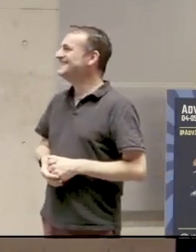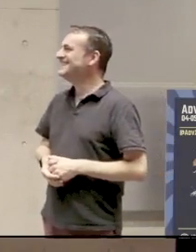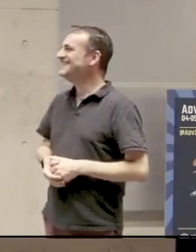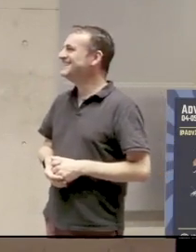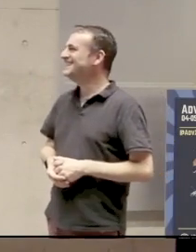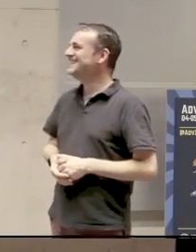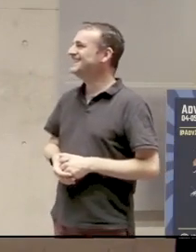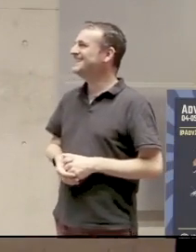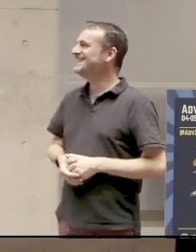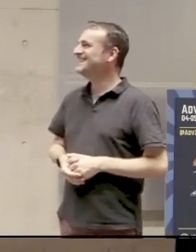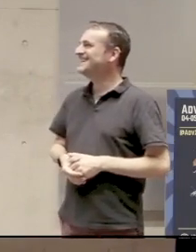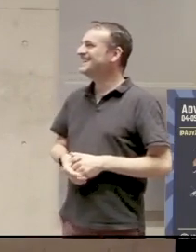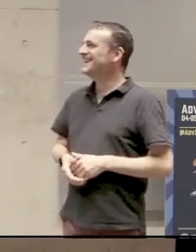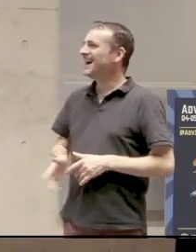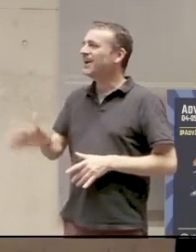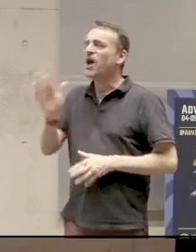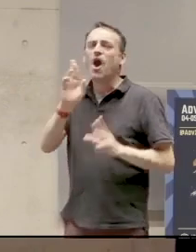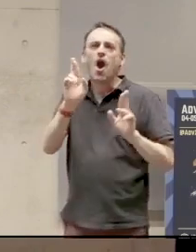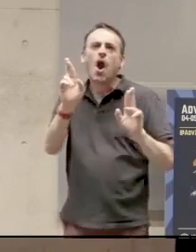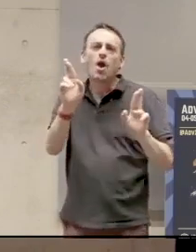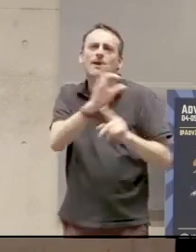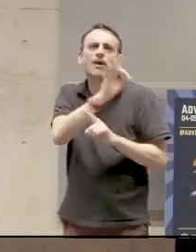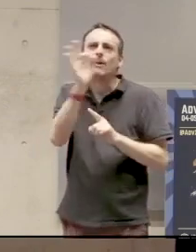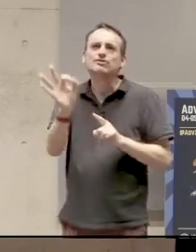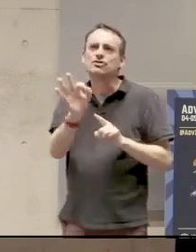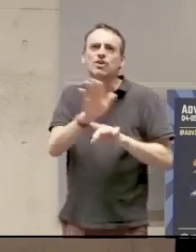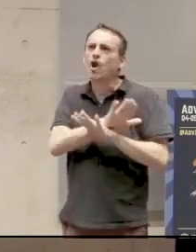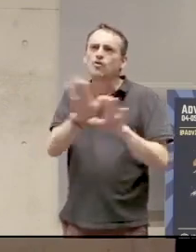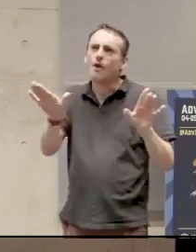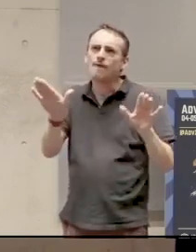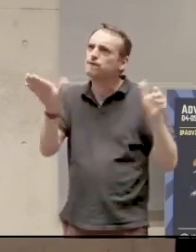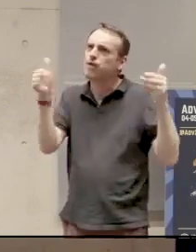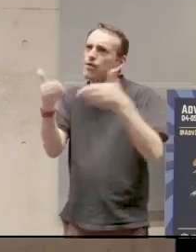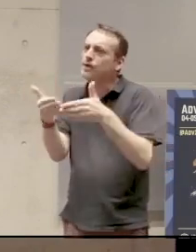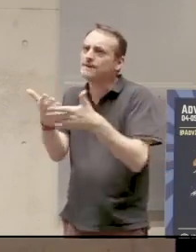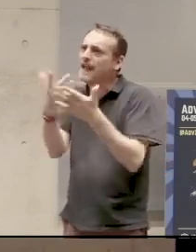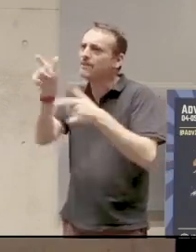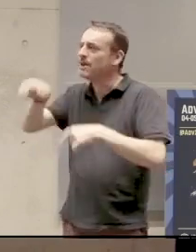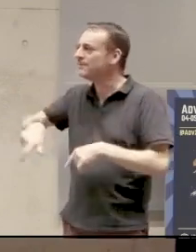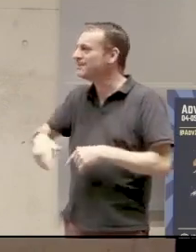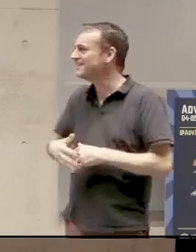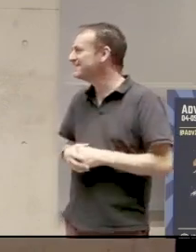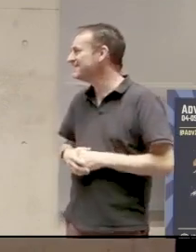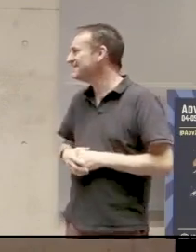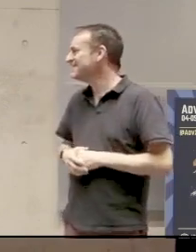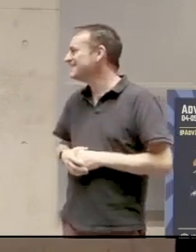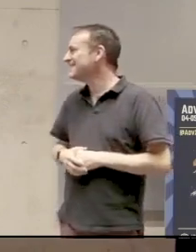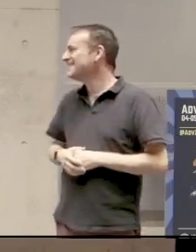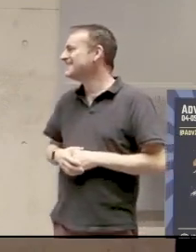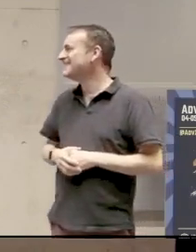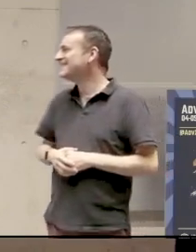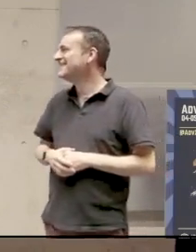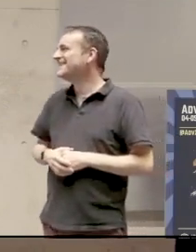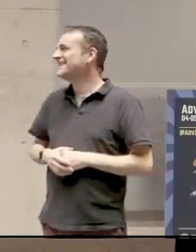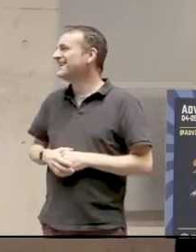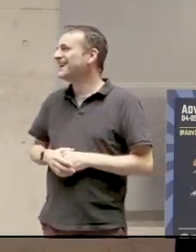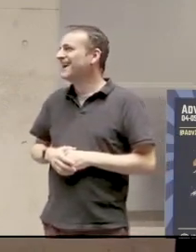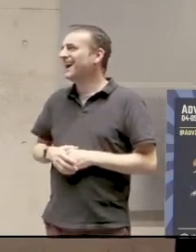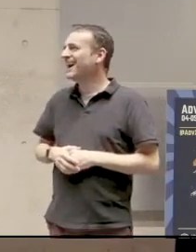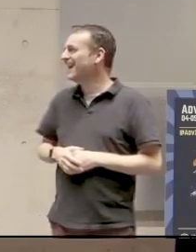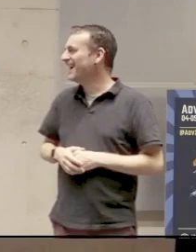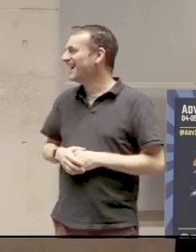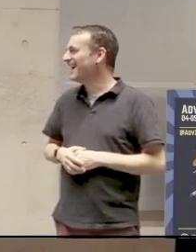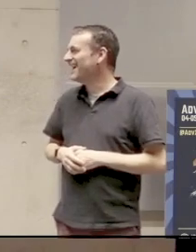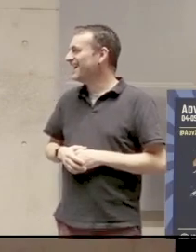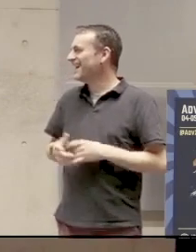It's not a leading question, I hope. That wasn't my intention. I mean, it feels pretty meta at this point, you know. You're